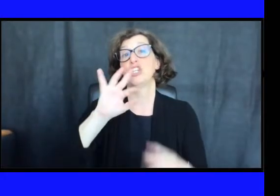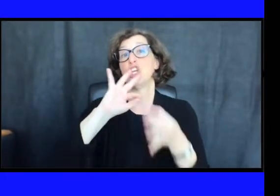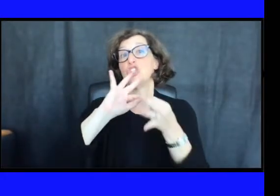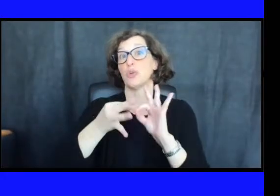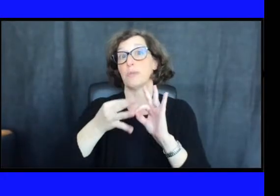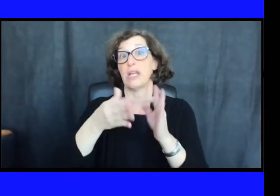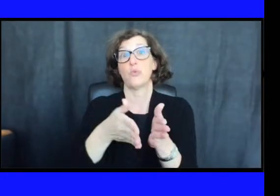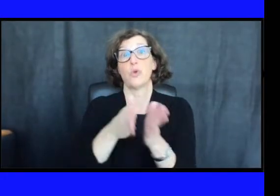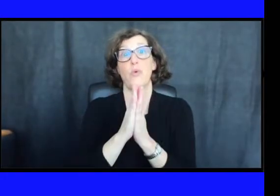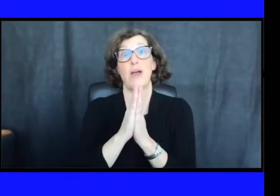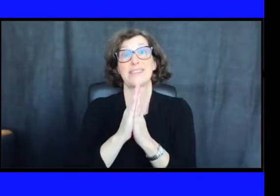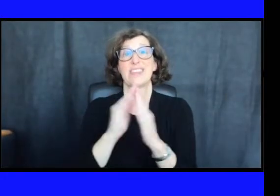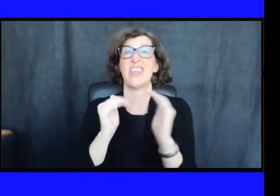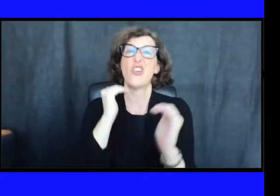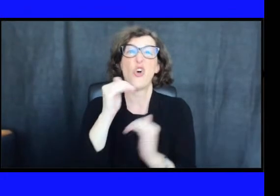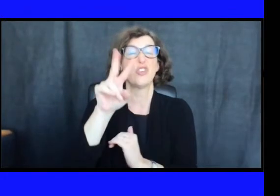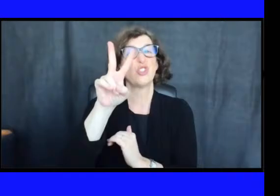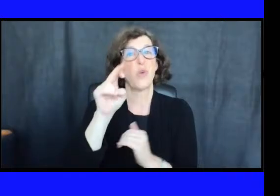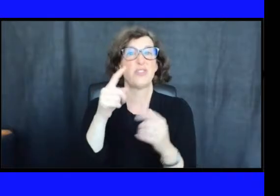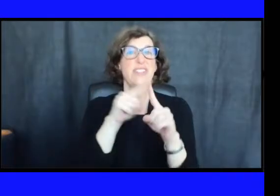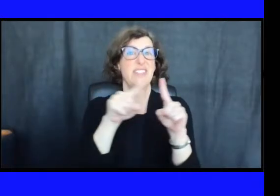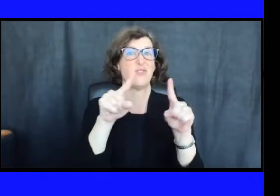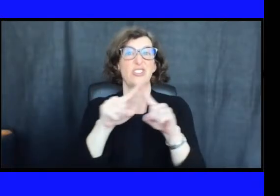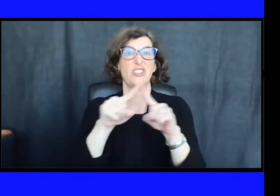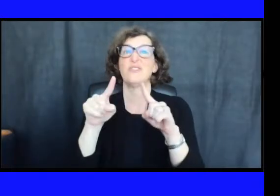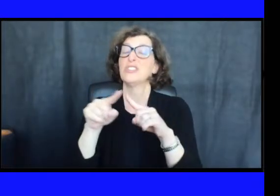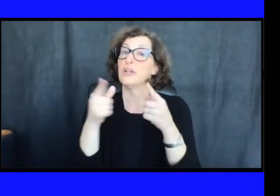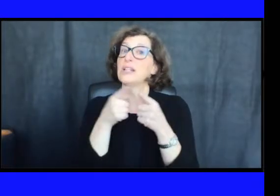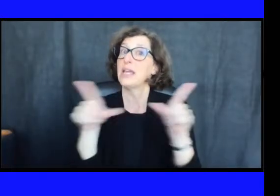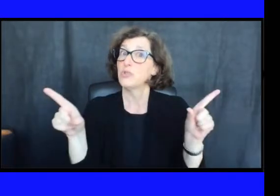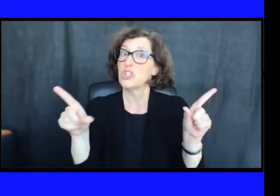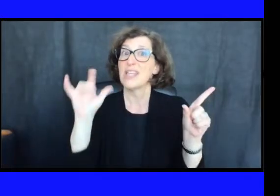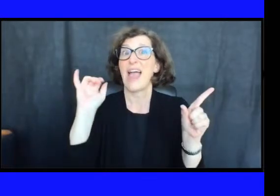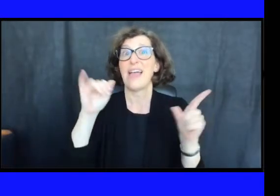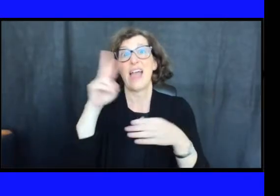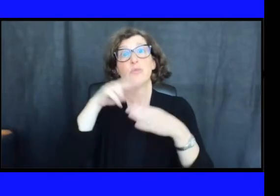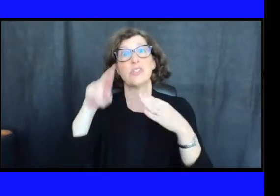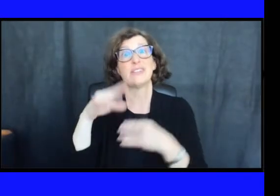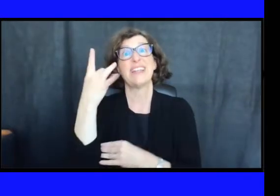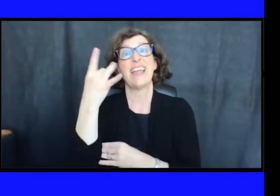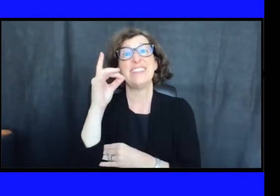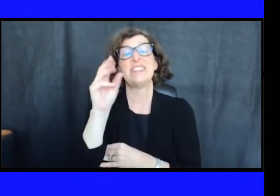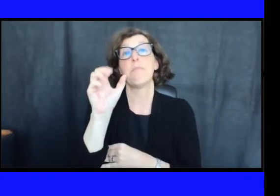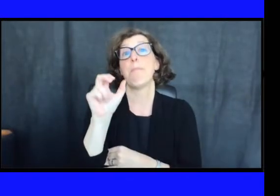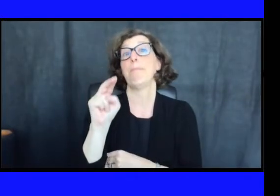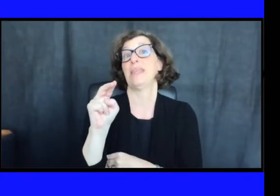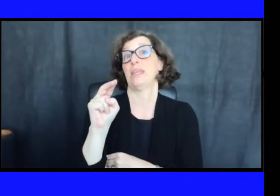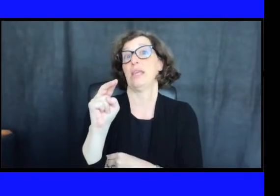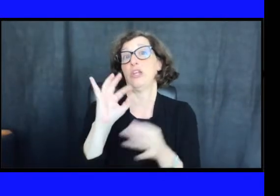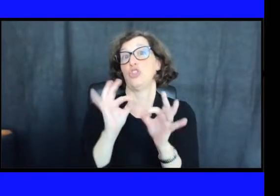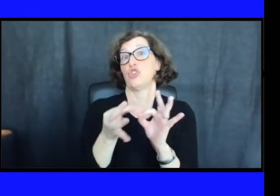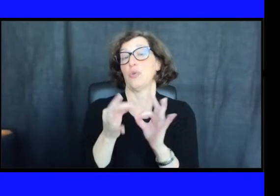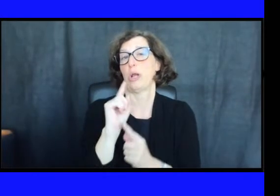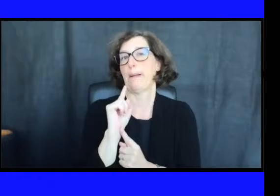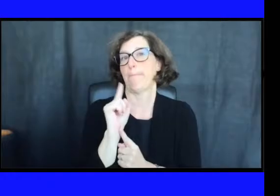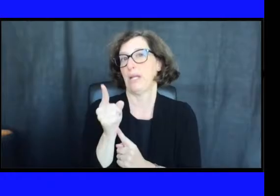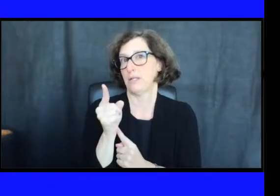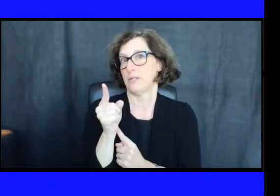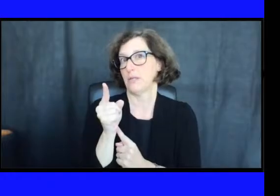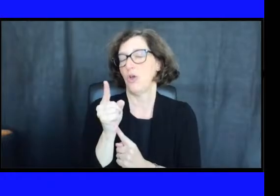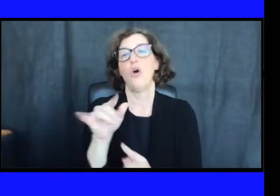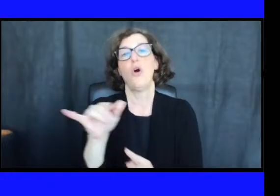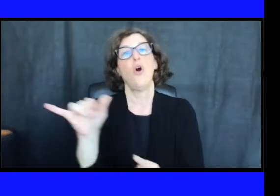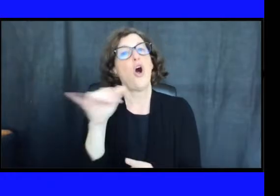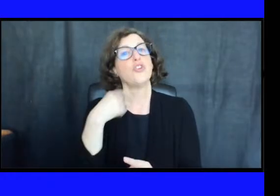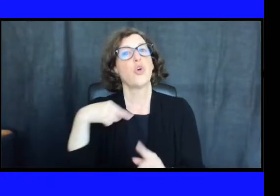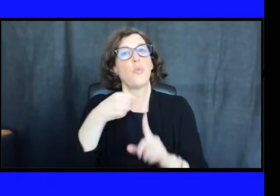staff. This intensive 16-week course is currently being offered in Spanish with the aim of expanding language offerings